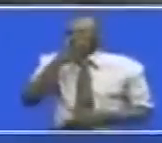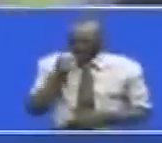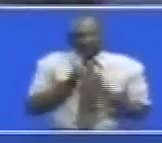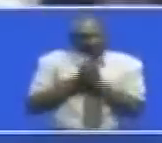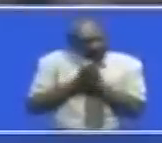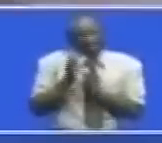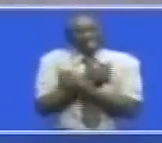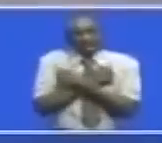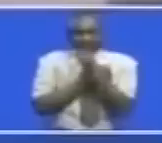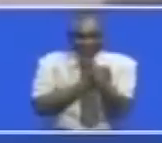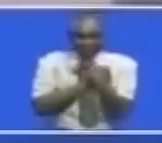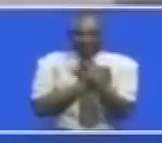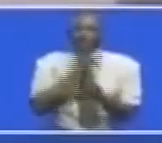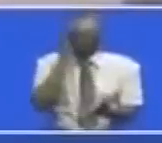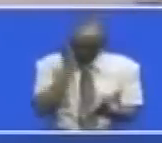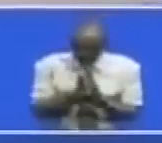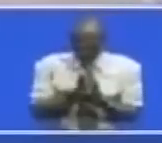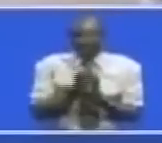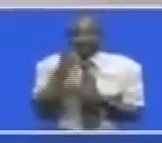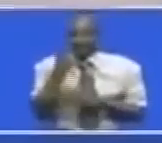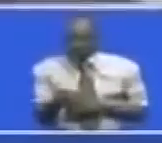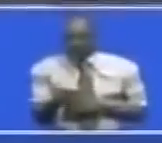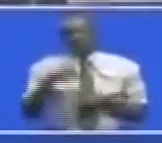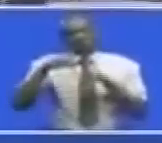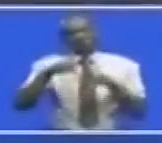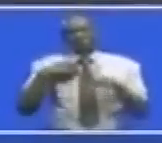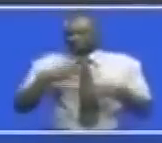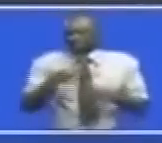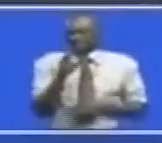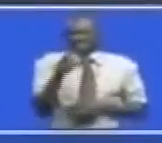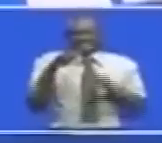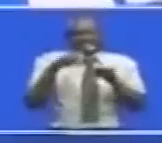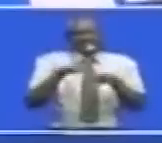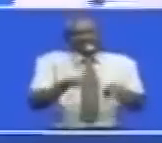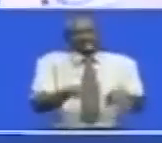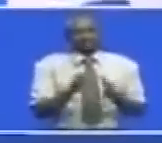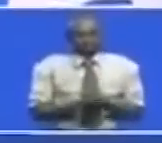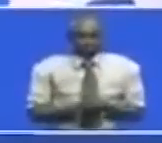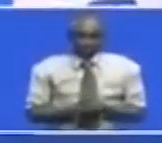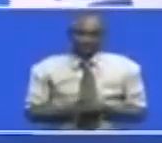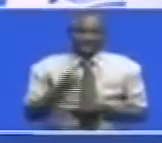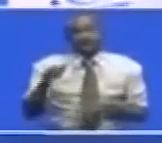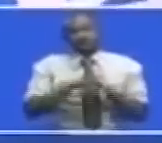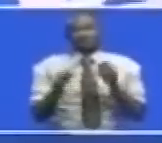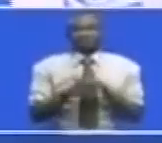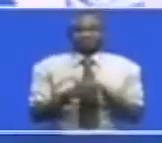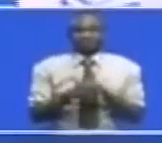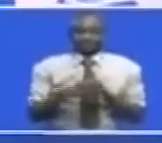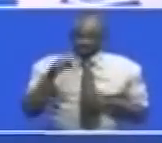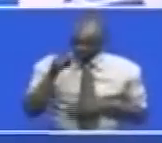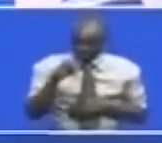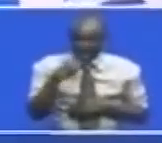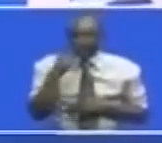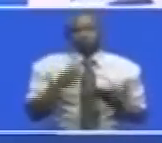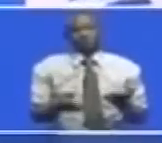passionate Kenyan triathletes, confirms a notable surge in interest for the sport in Mombasa. Football is not everything. There's other sports